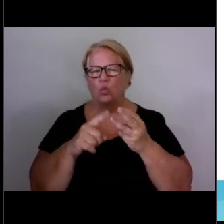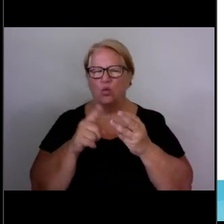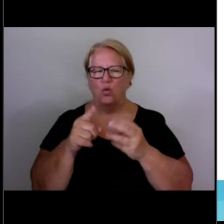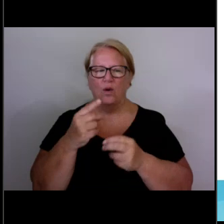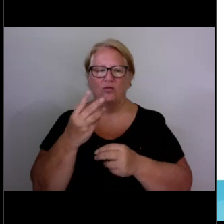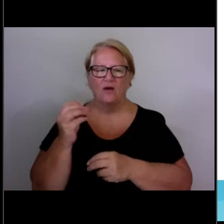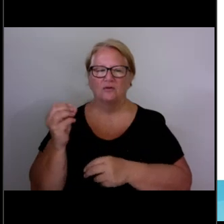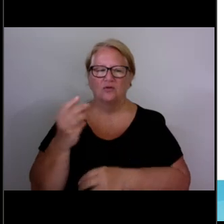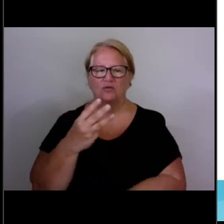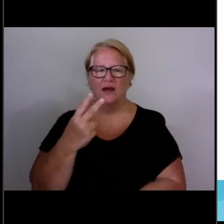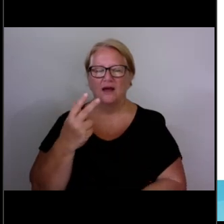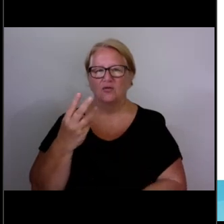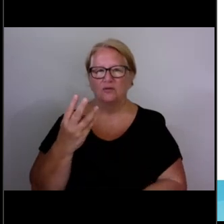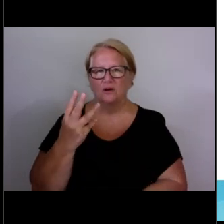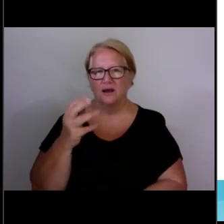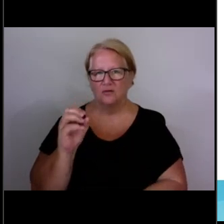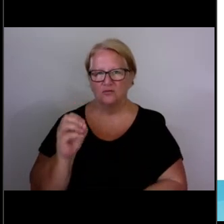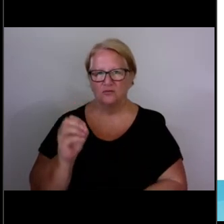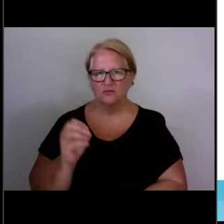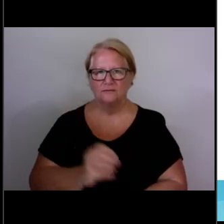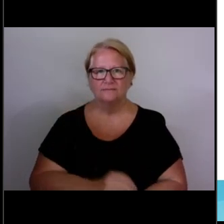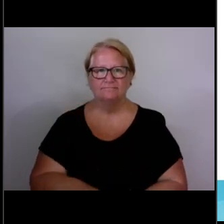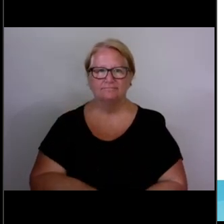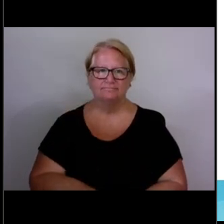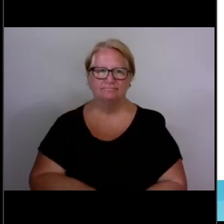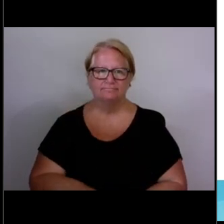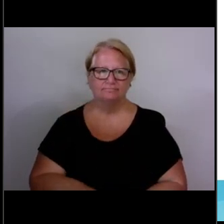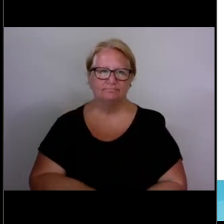1300 383 900 phone line.